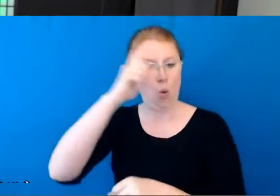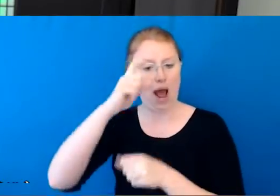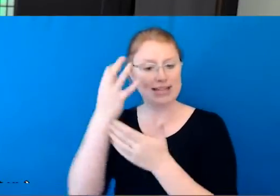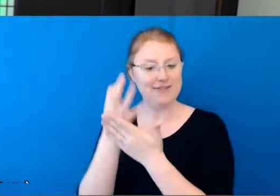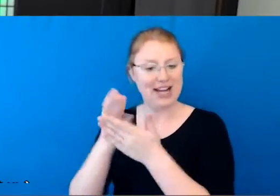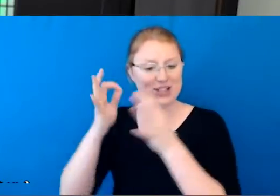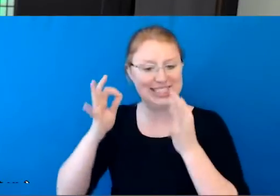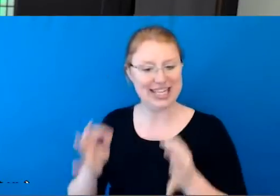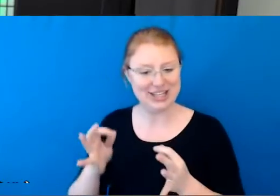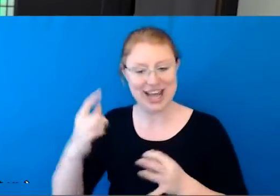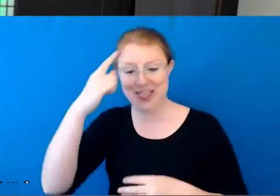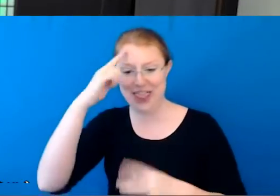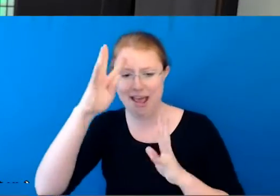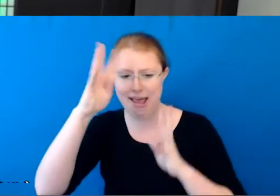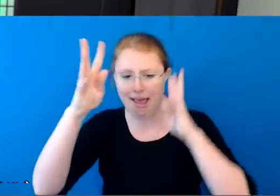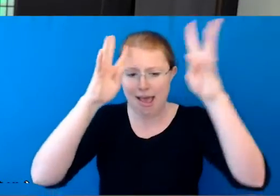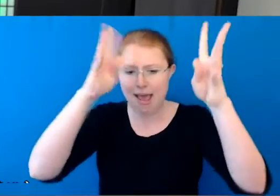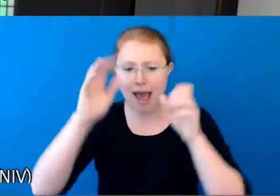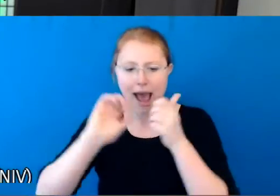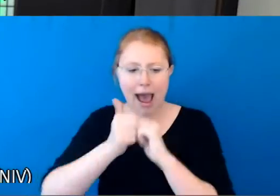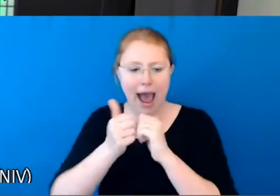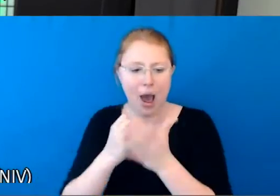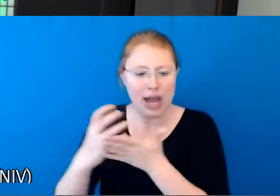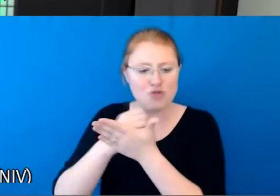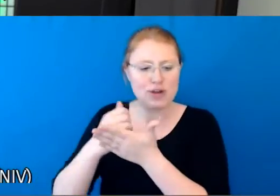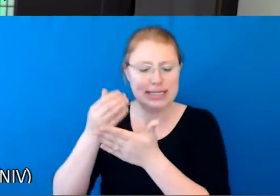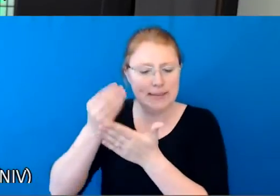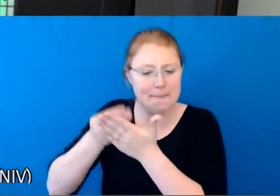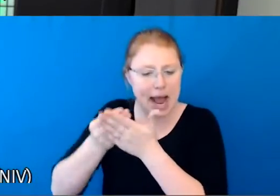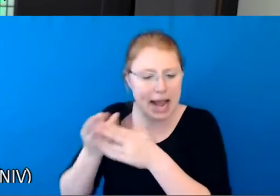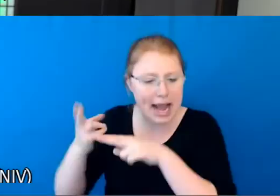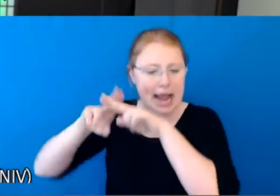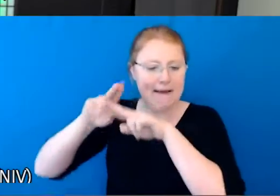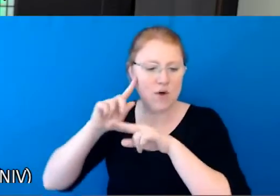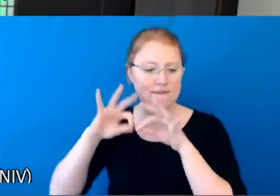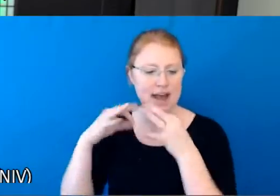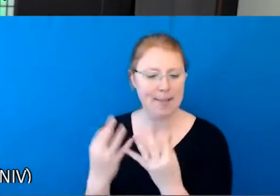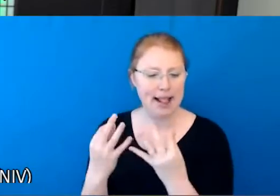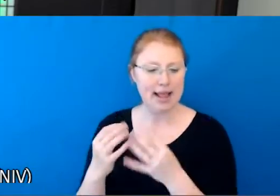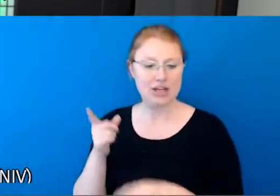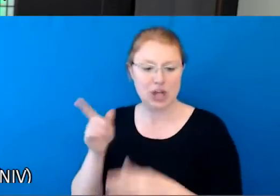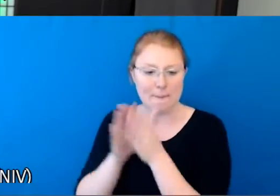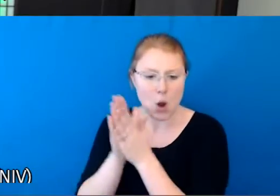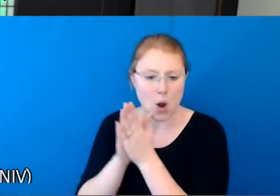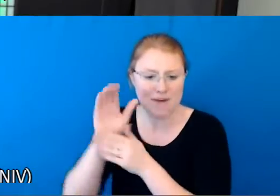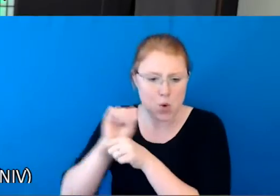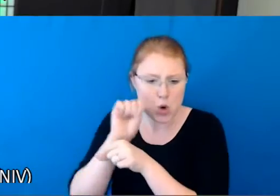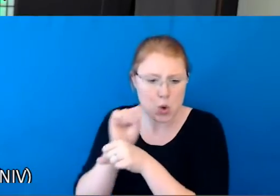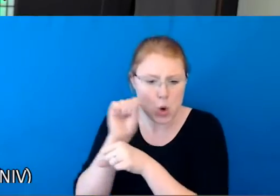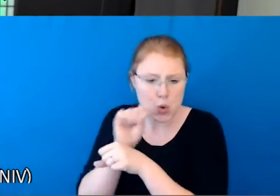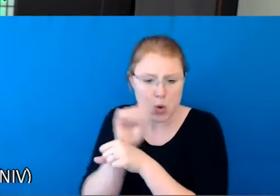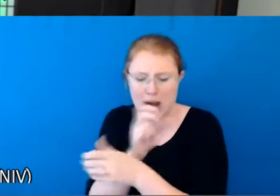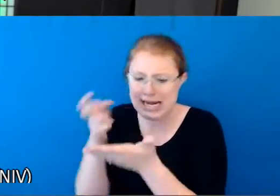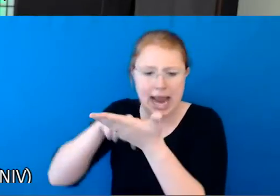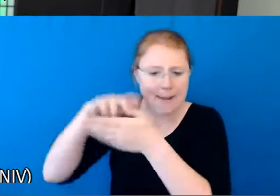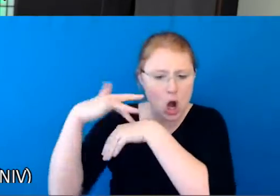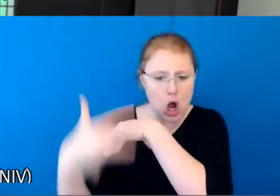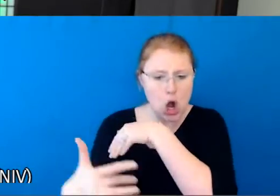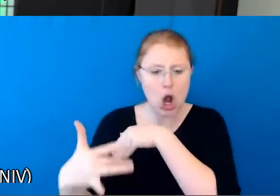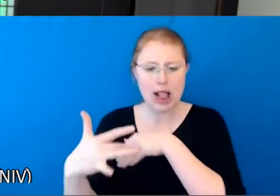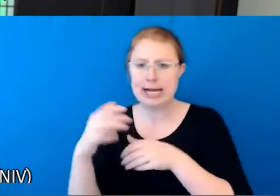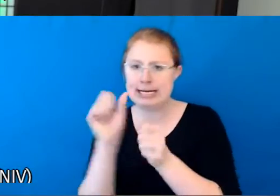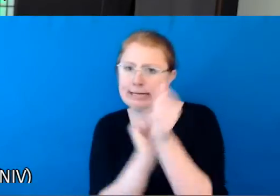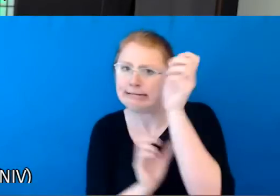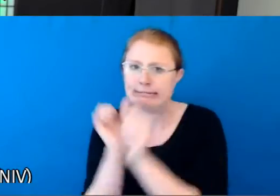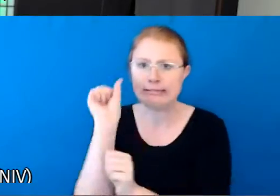arms are strong for her task. She sees that her trading is profitable and her lamp does not go out at night. In her hand, she